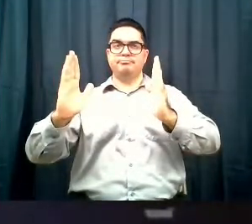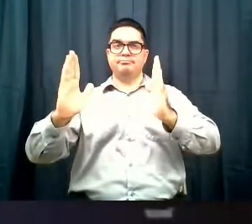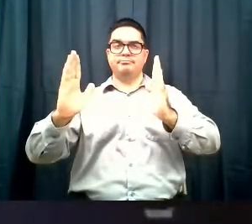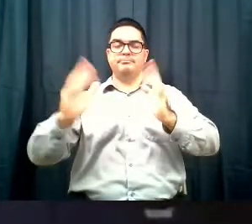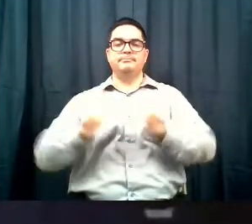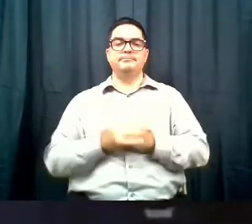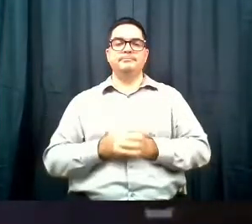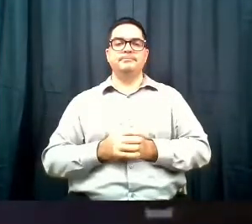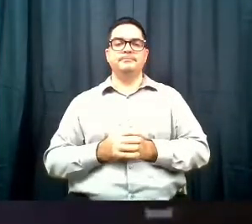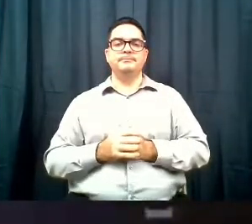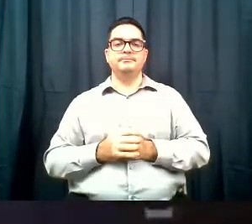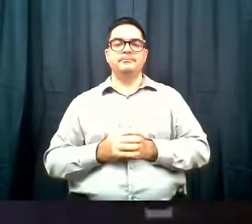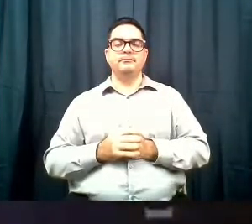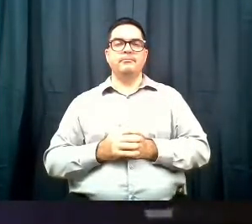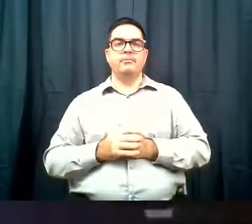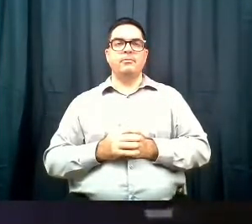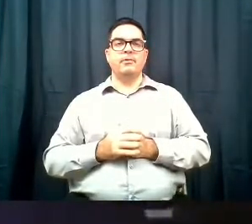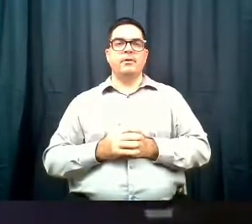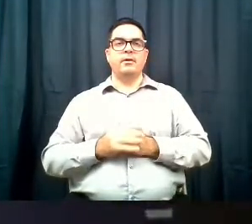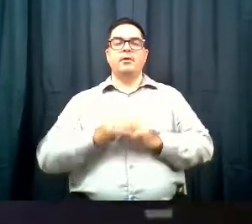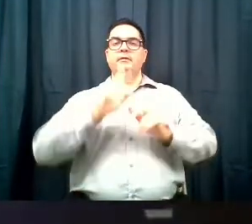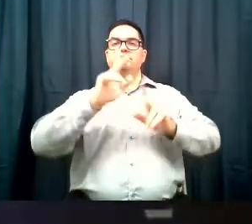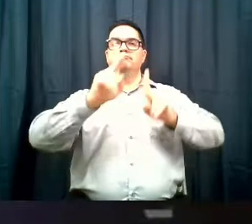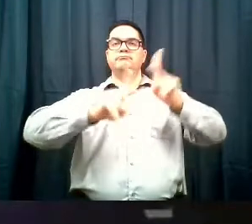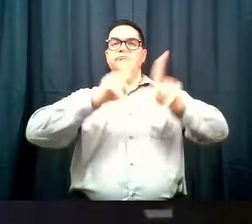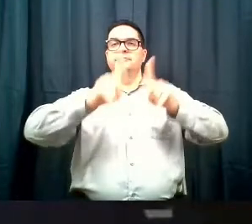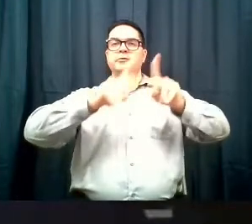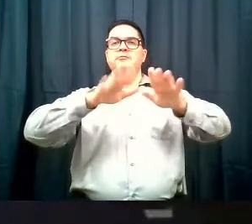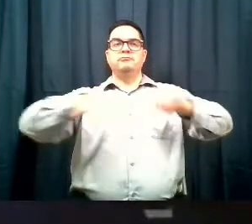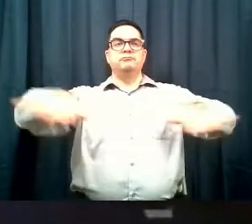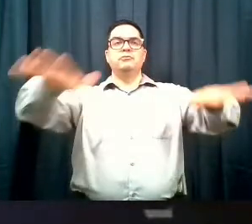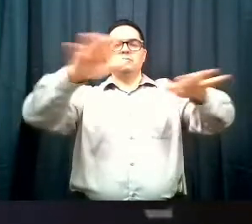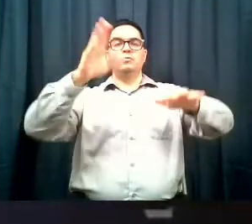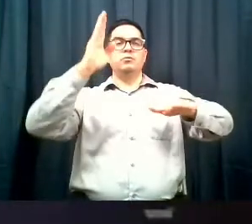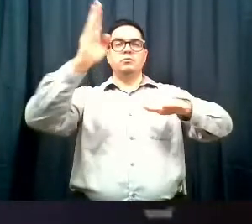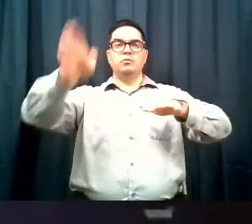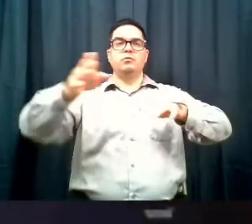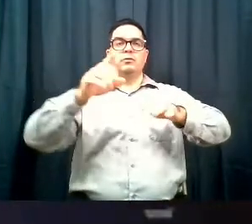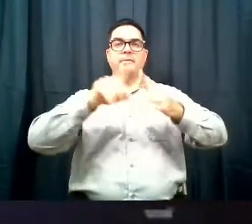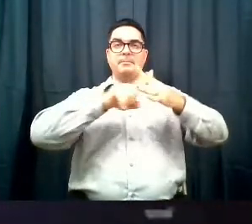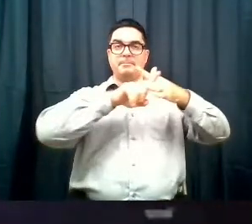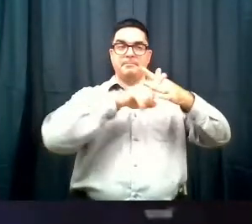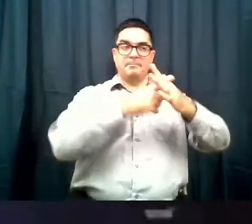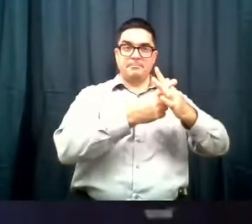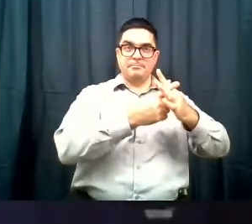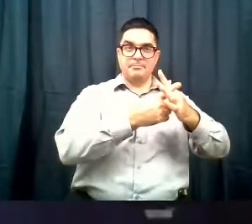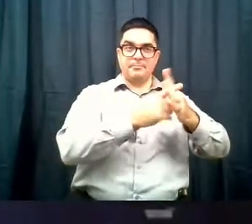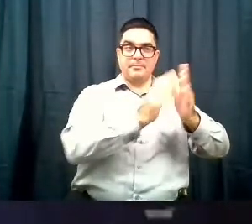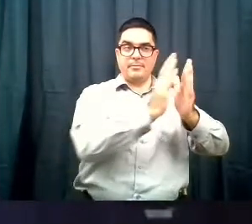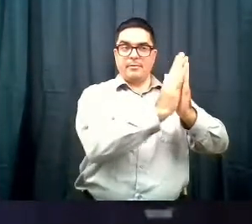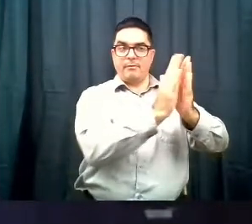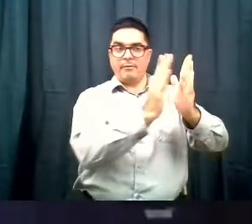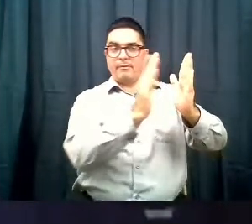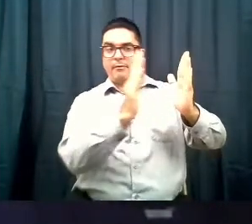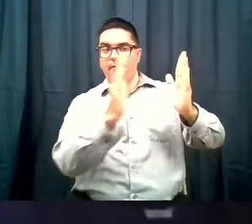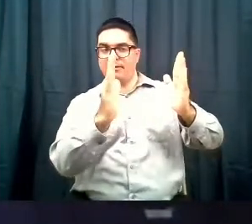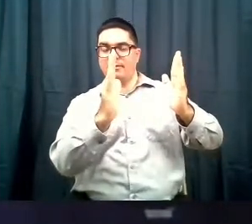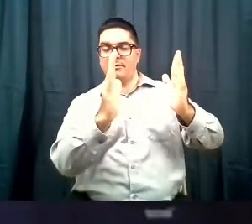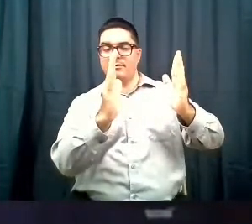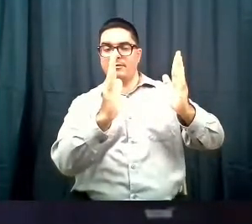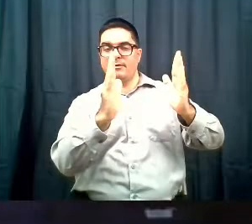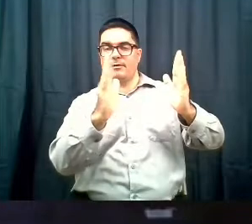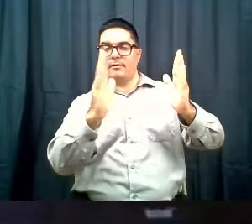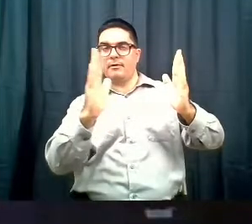will have, from the time that the meeting starts right now until up to 15 minutes before the